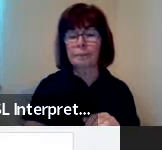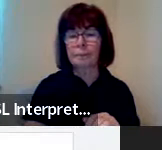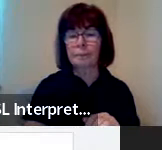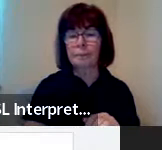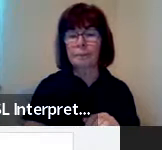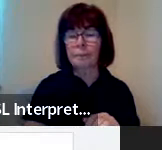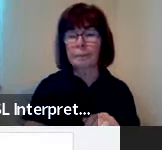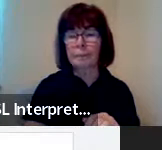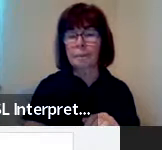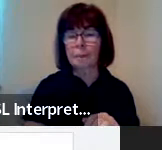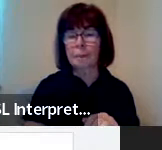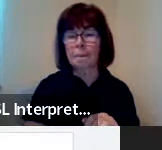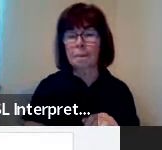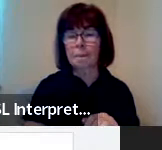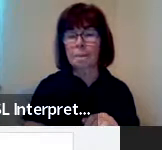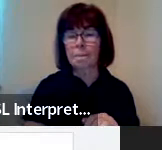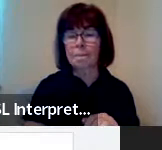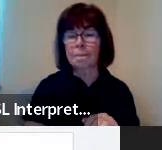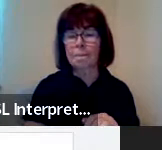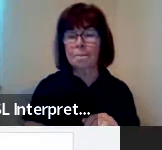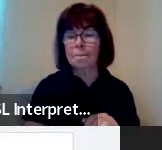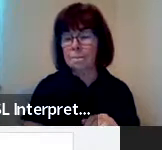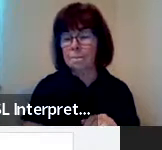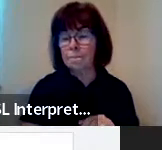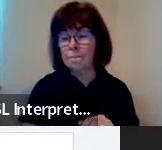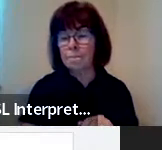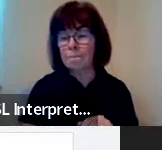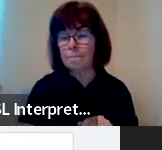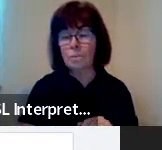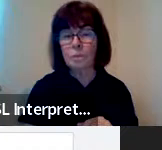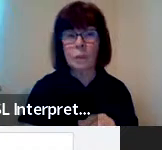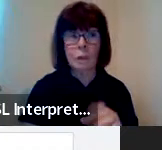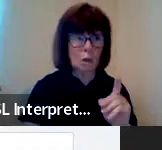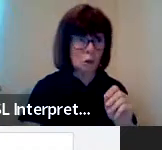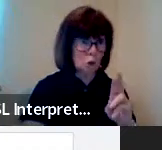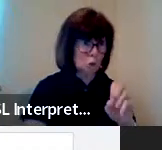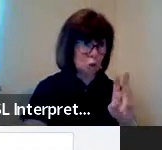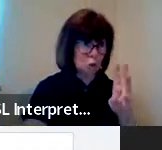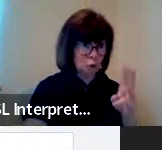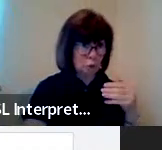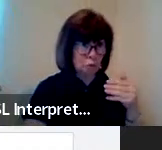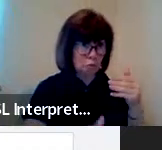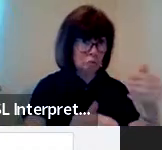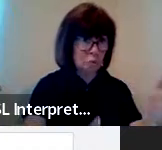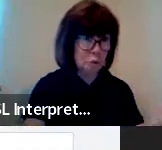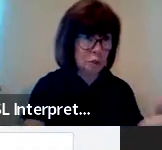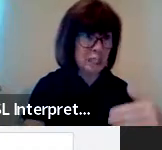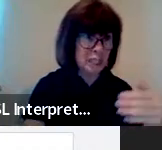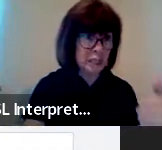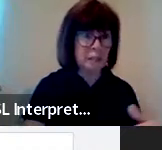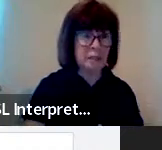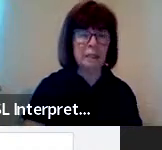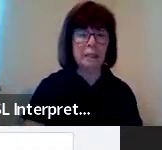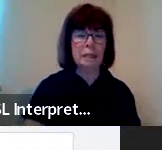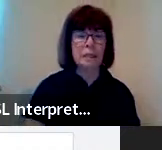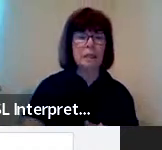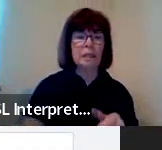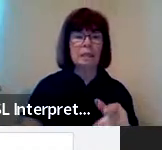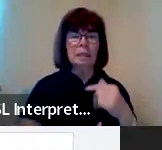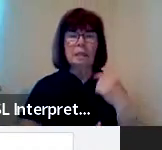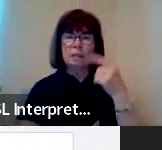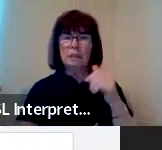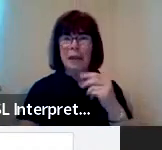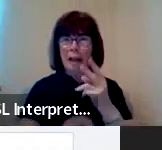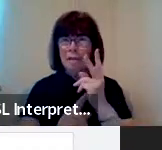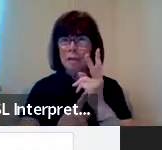right. And then Drew, do you want to move us to the next one? Yeah, looks like we have 2